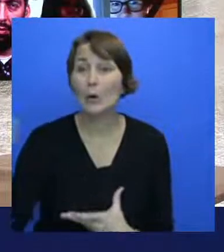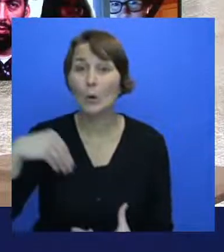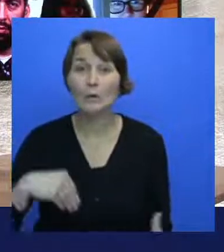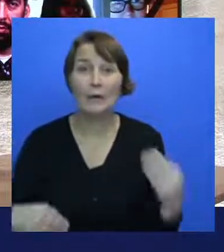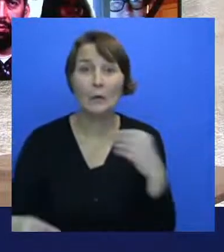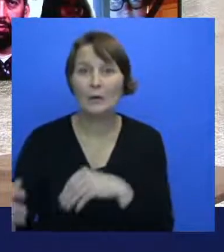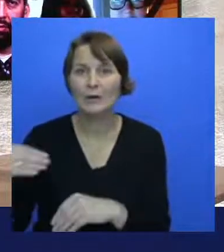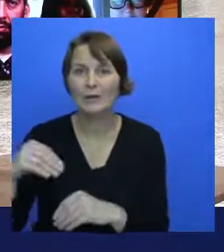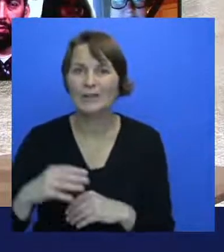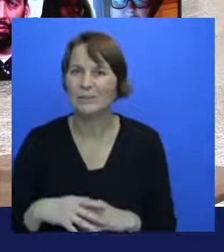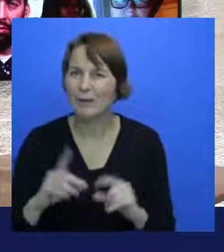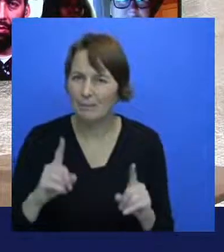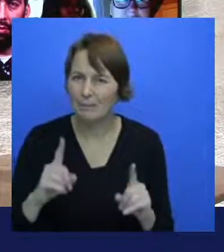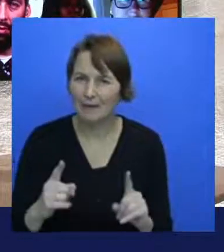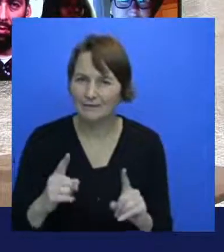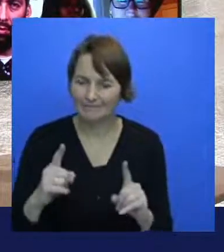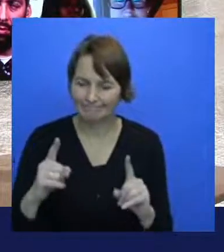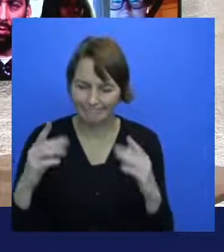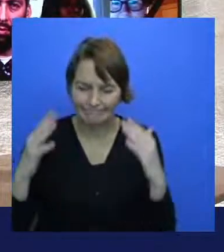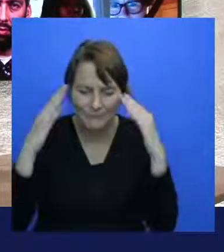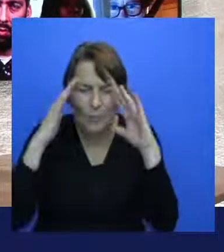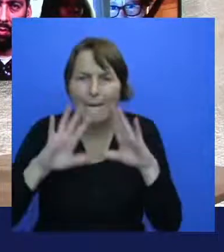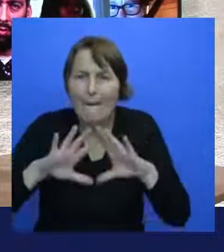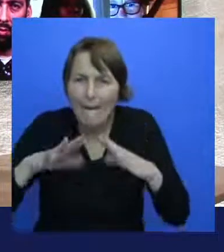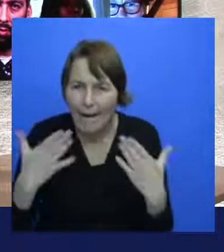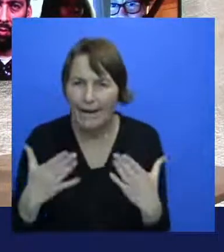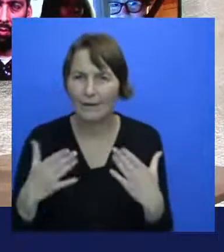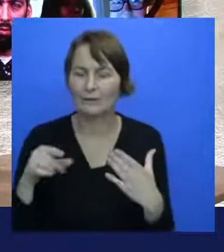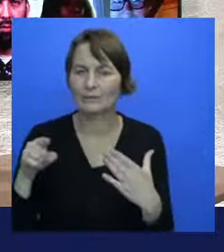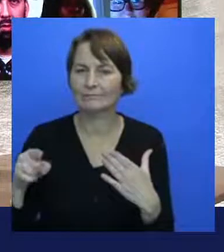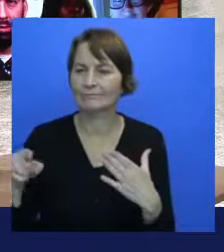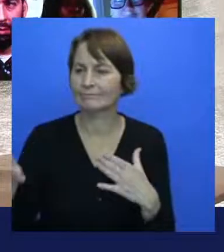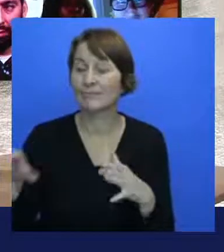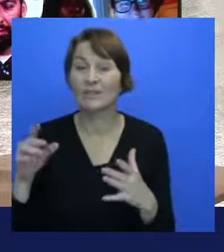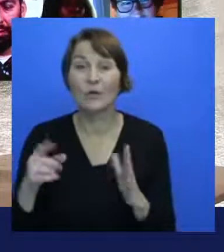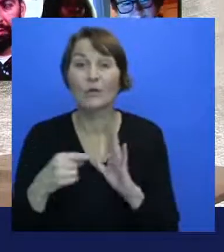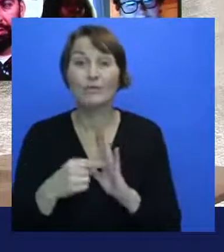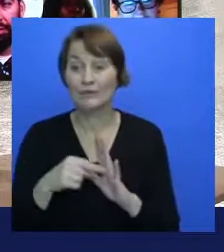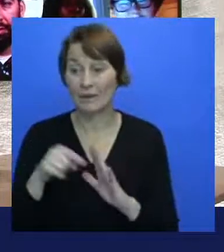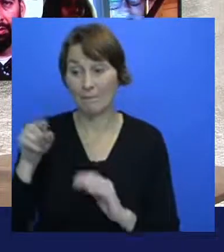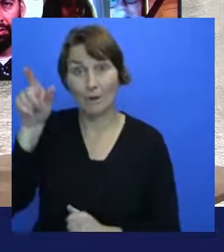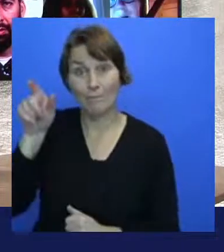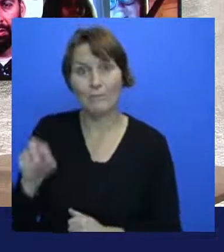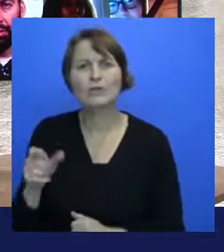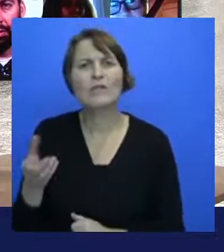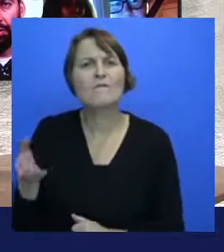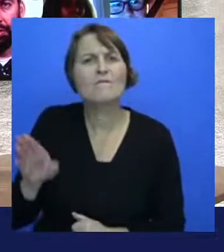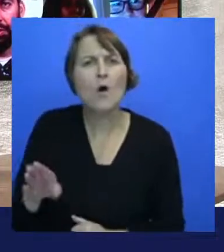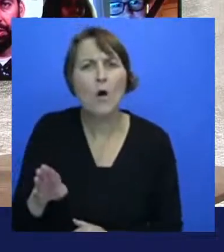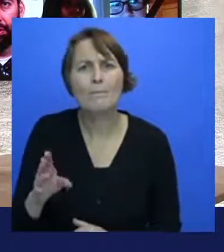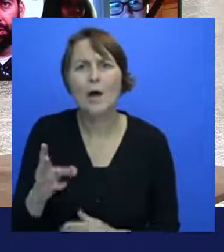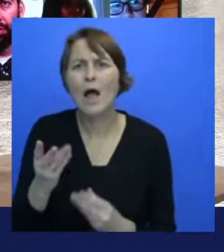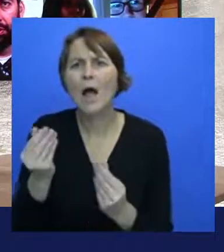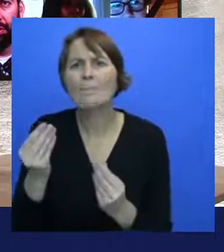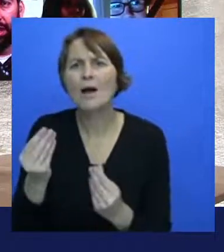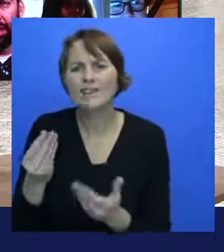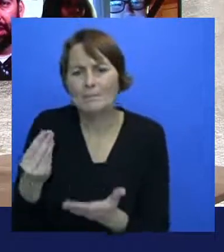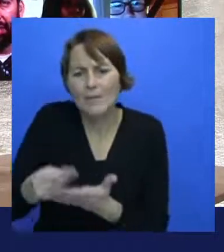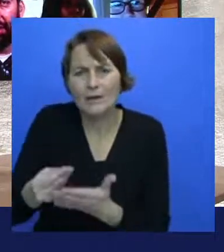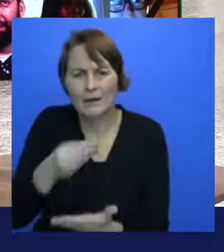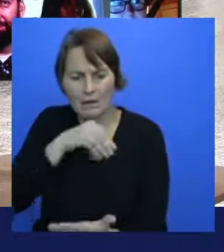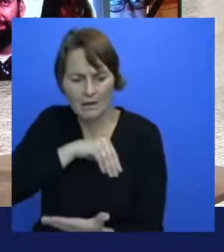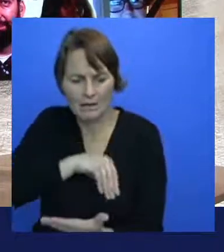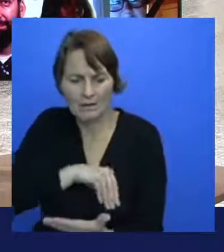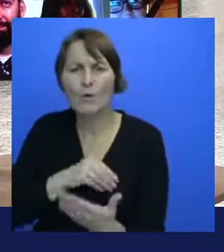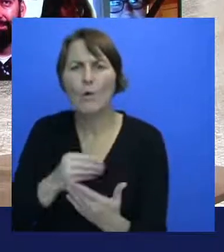or socioeconomic status of people. Are you allowed to do that? So you have to talk about it, I think, and make sure